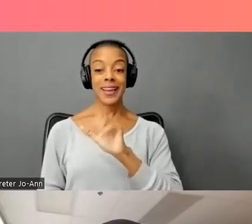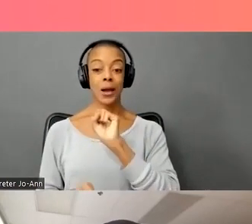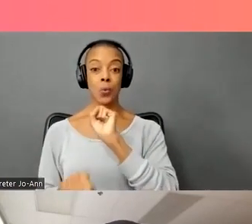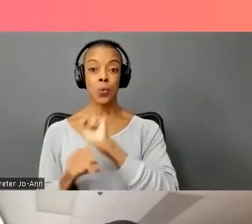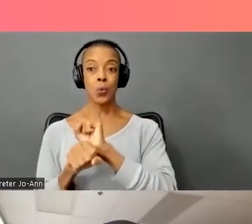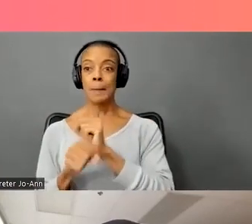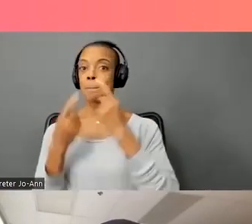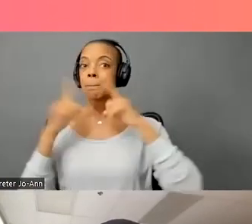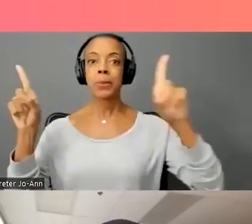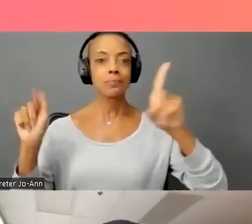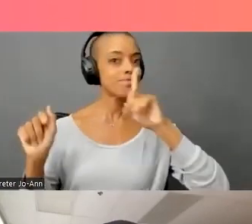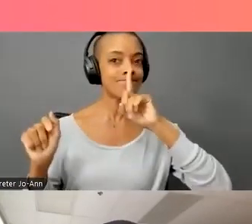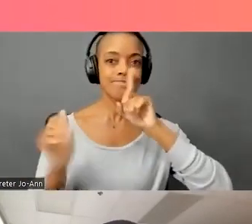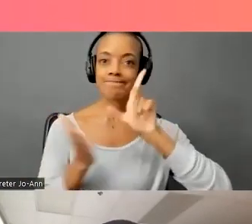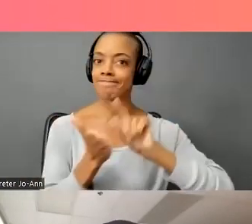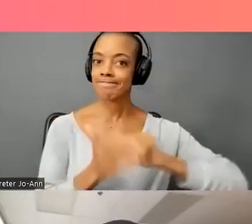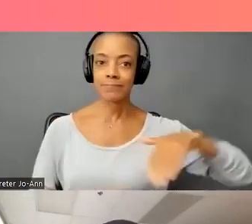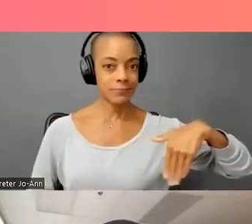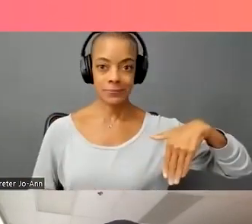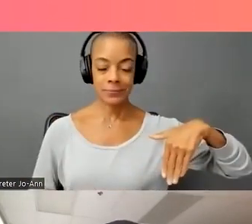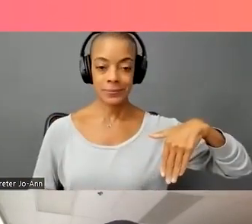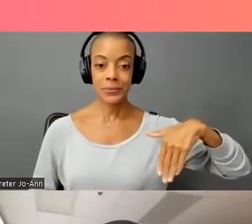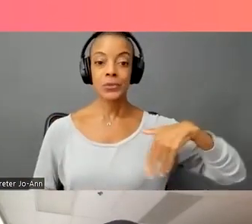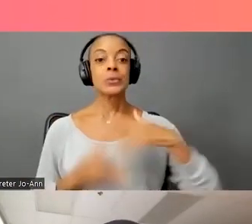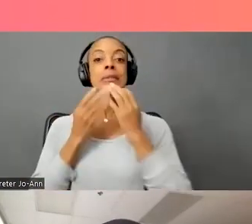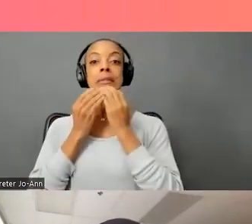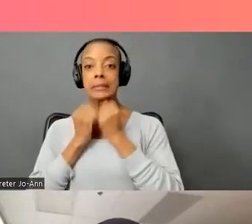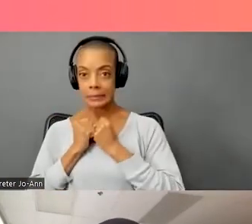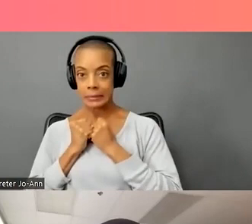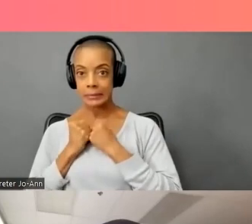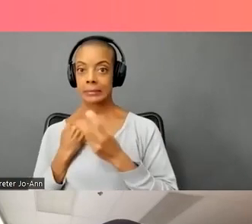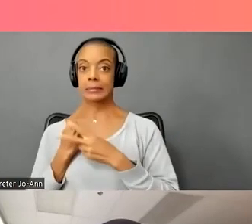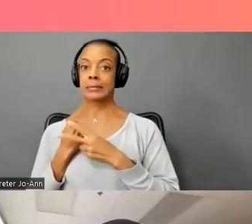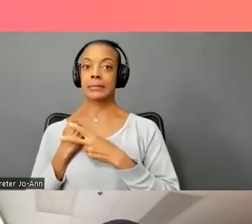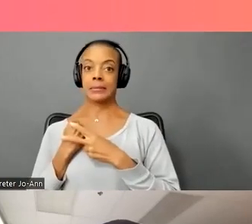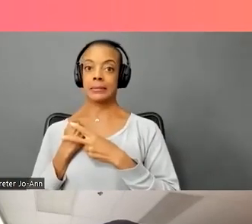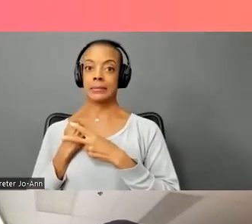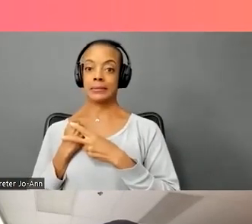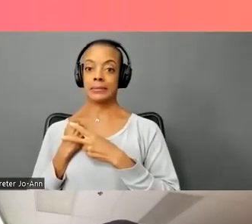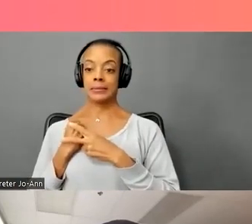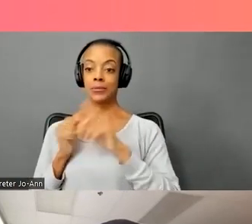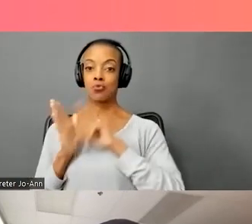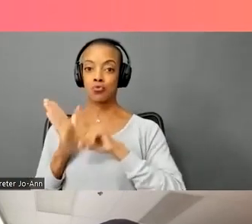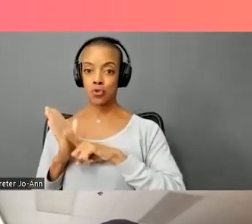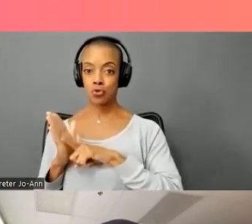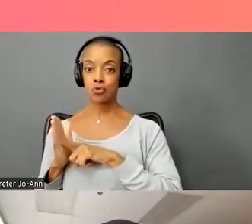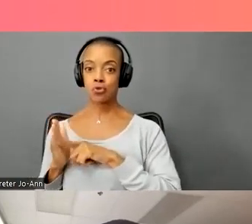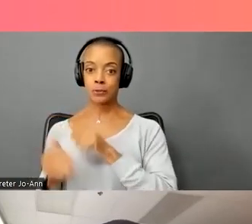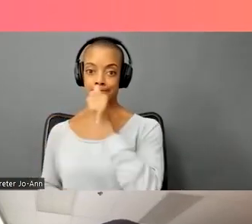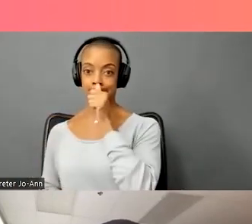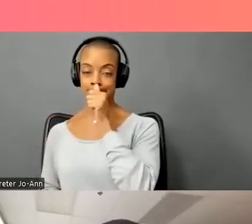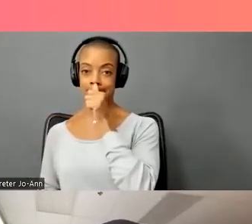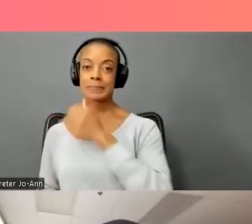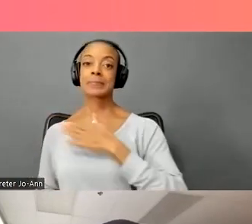unpublished. And so in order to preserve that material, I ask that you